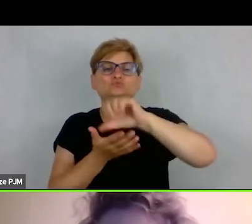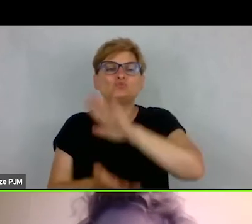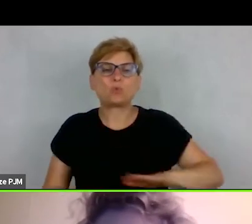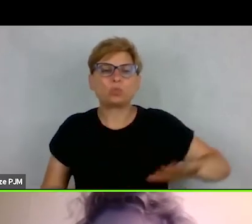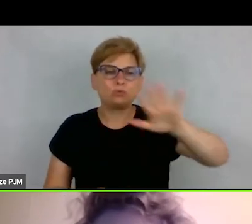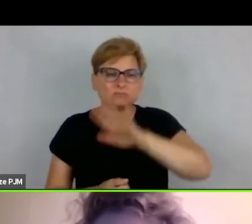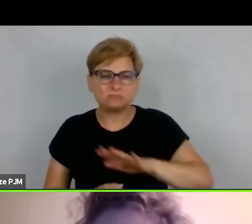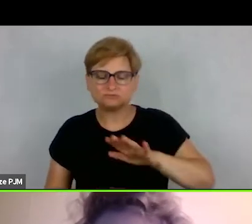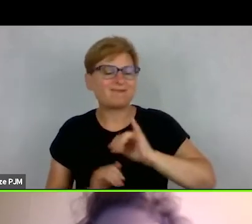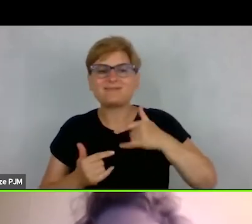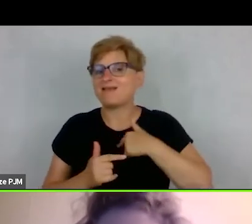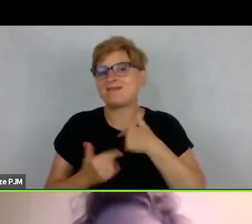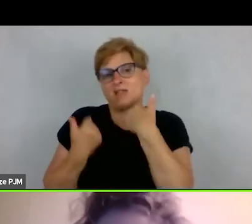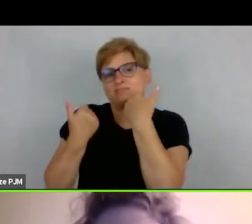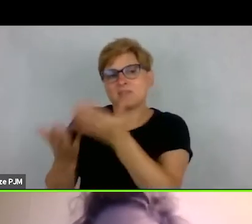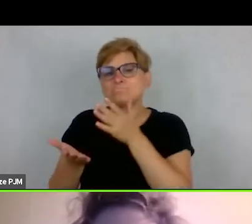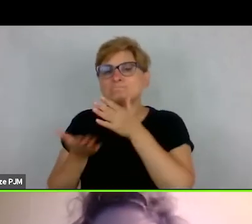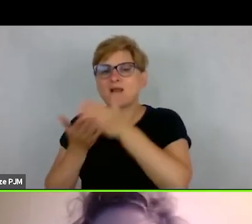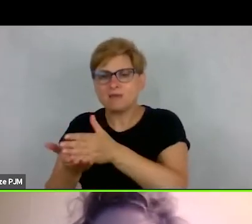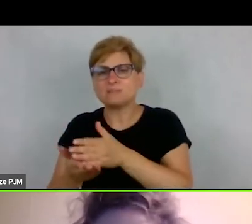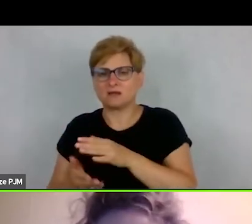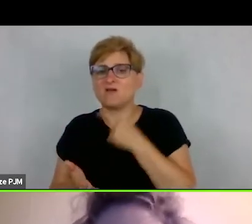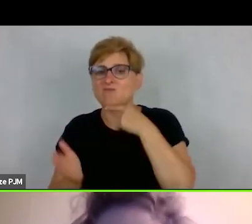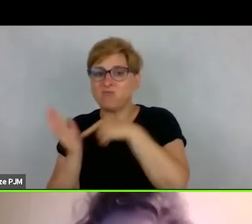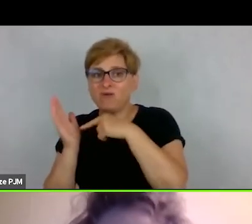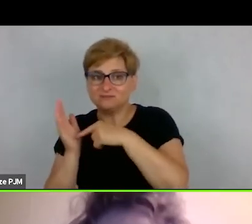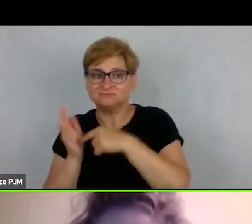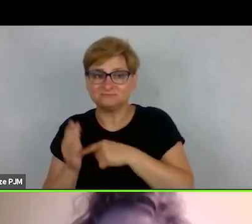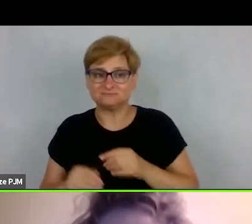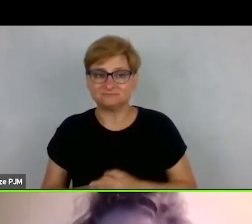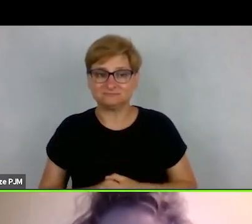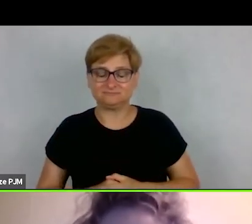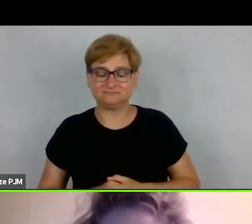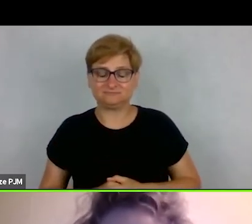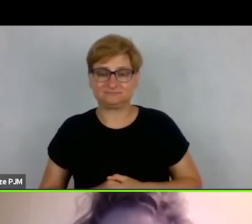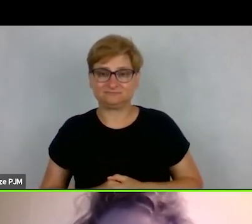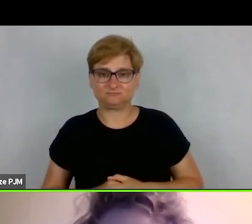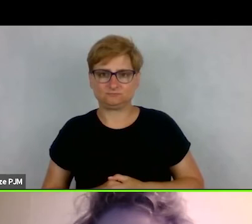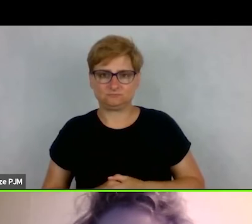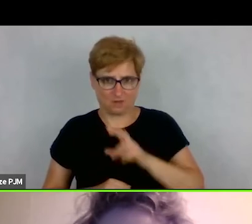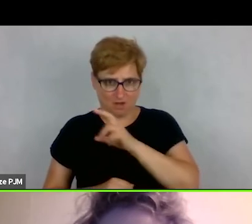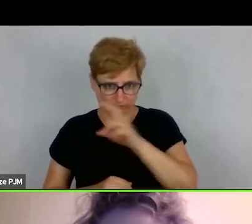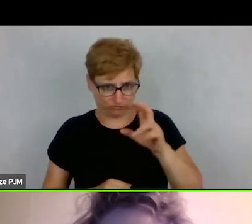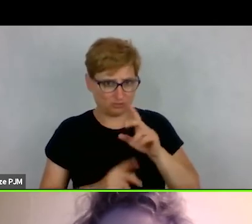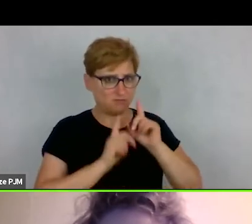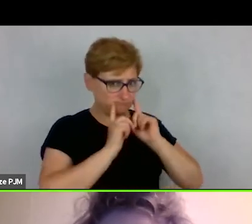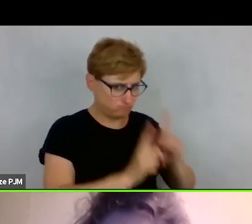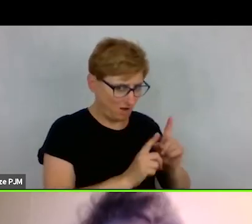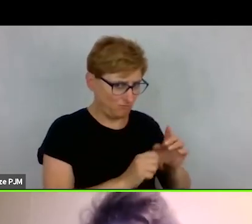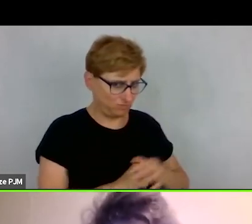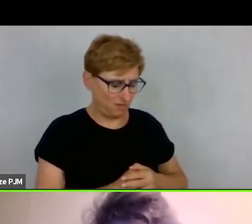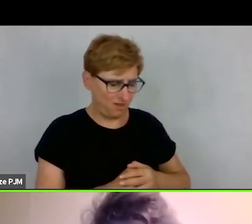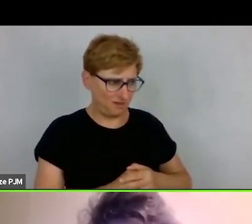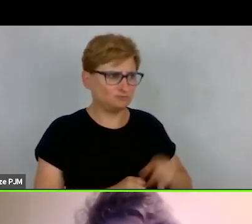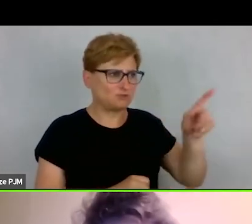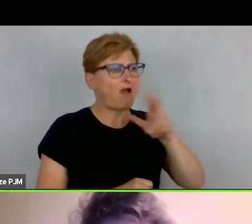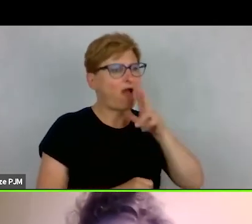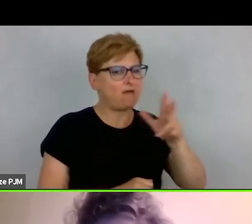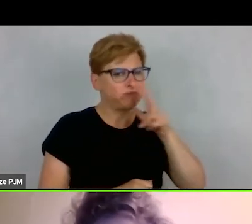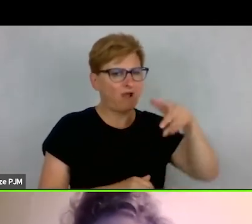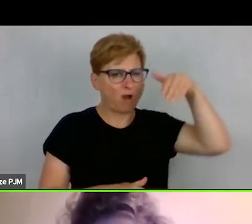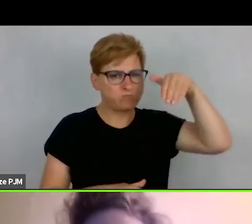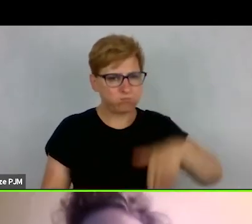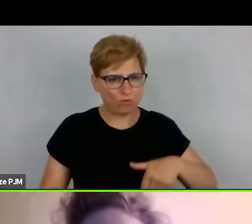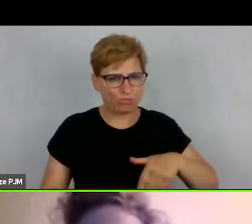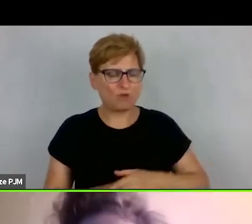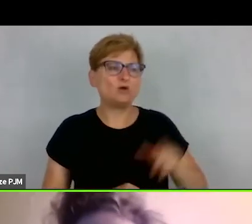have but is it really South Africa so nice environment to work with? That's why I had a problem to understand this question, because, you know,